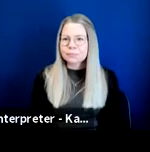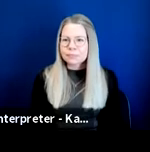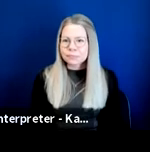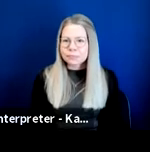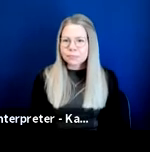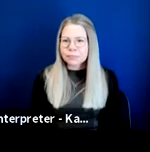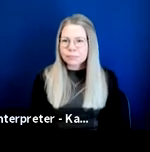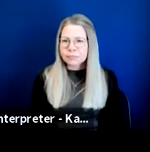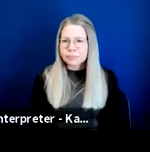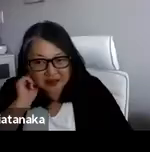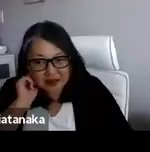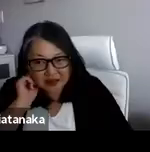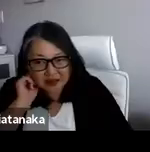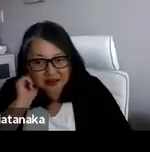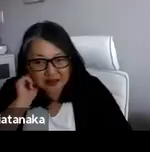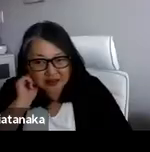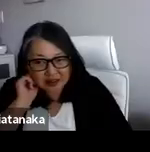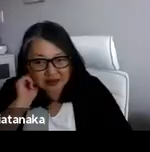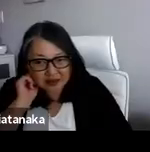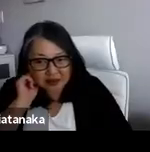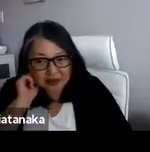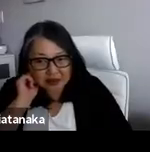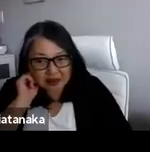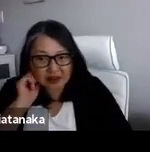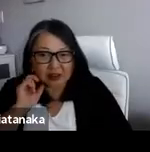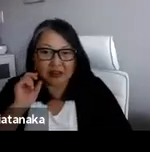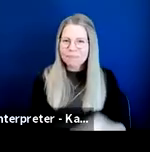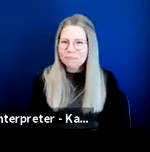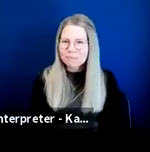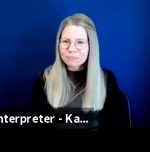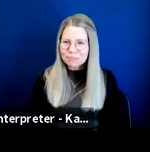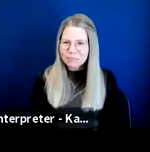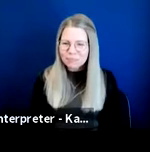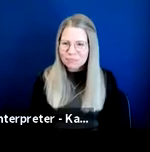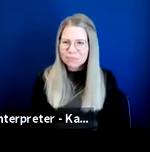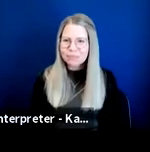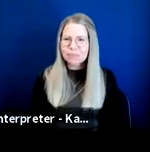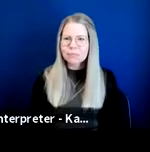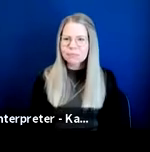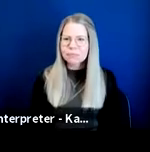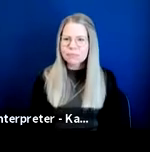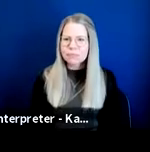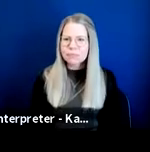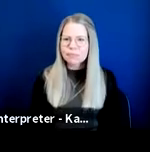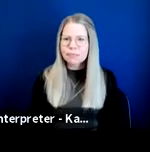signing. Madison? Mhm. Madison is signing, yeah. Oh, I